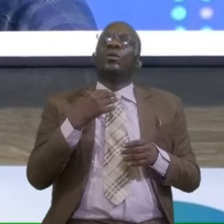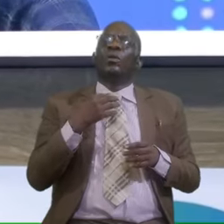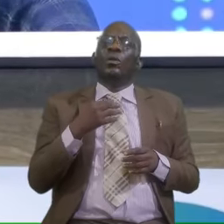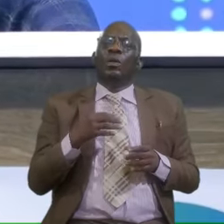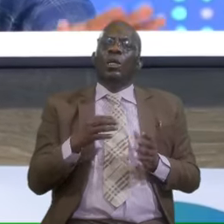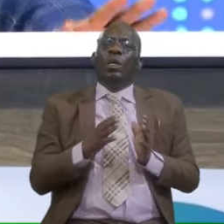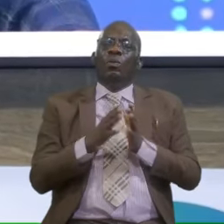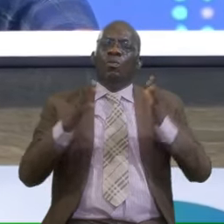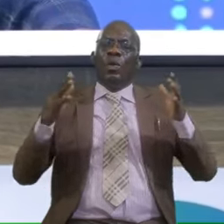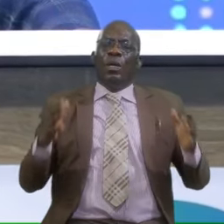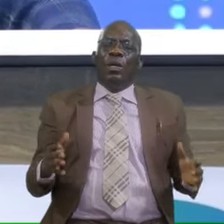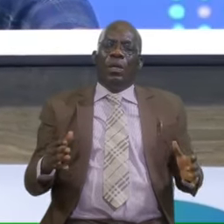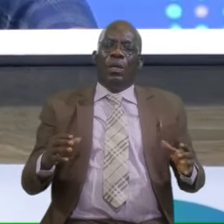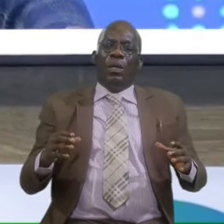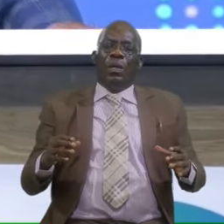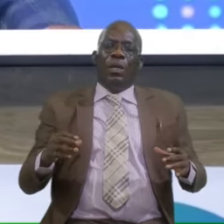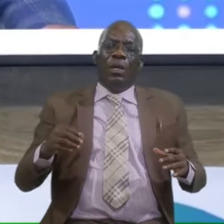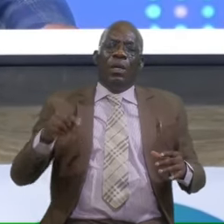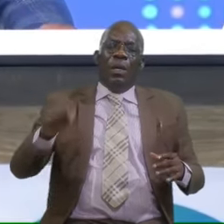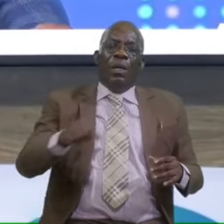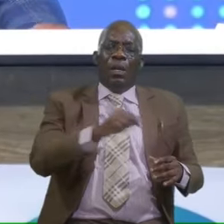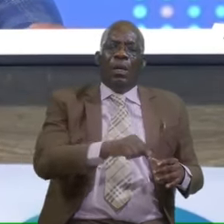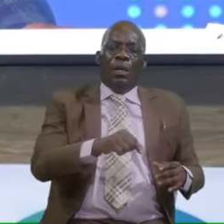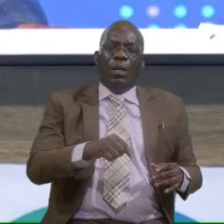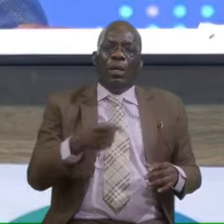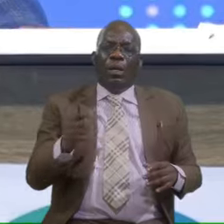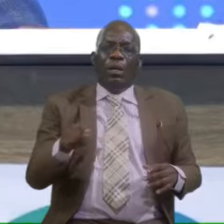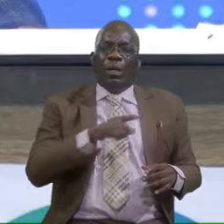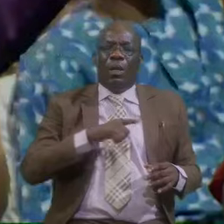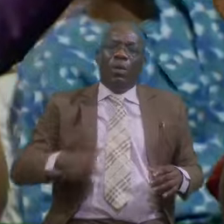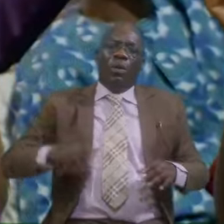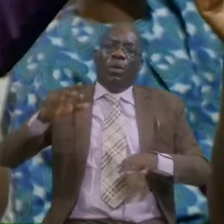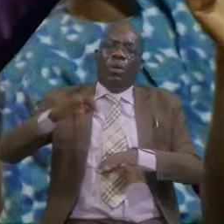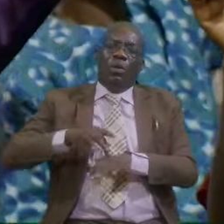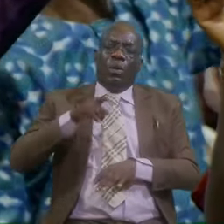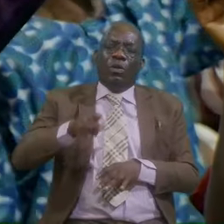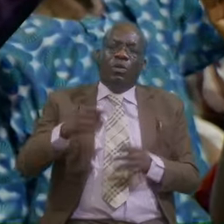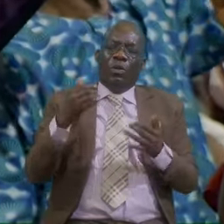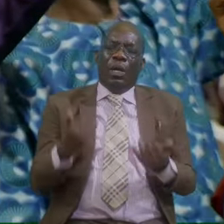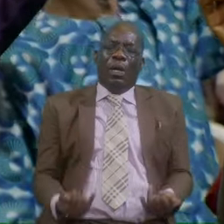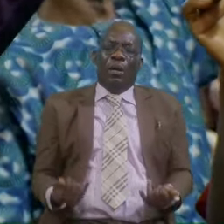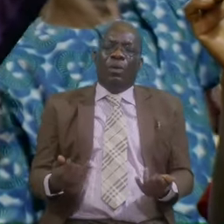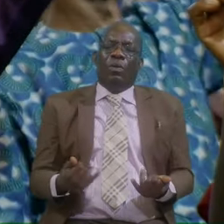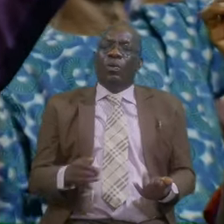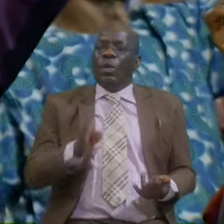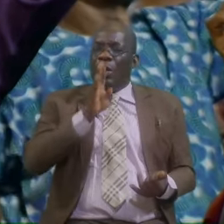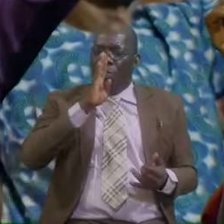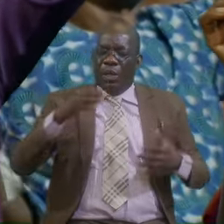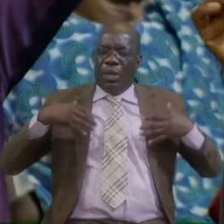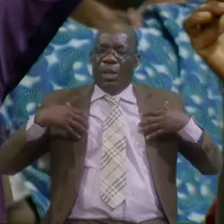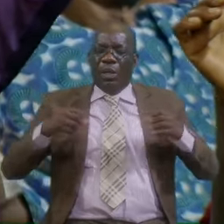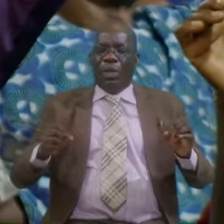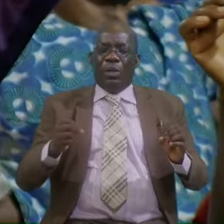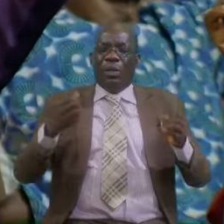elephantiasis, the big legs, the Lord touch you right now. Be healed